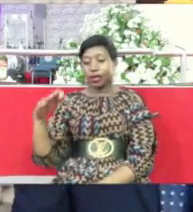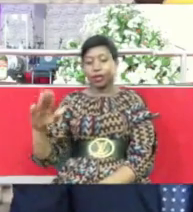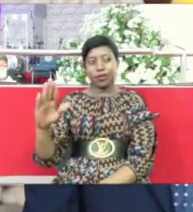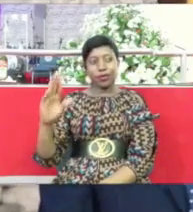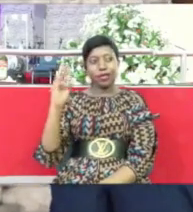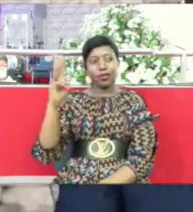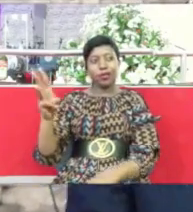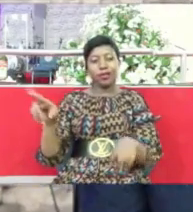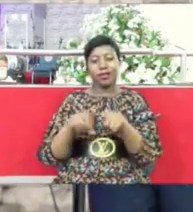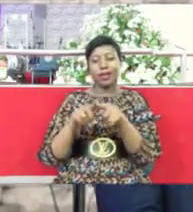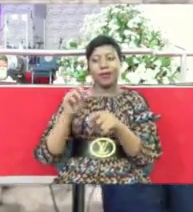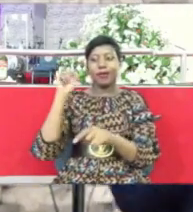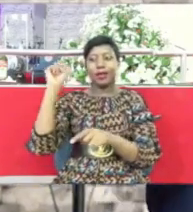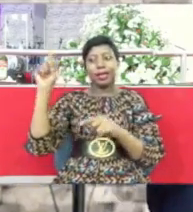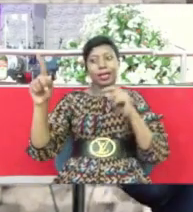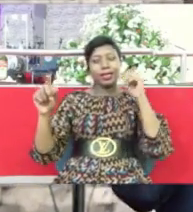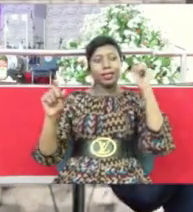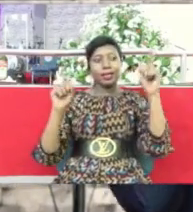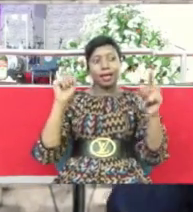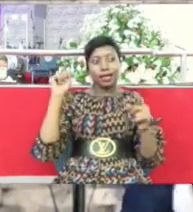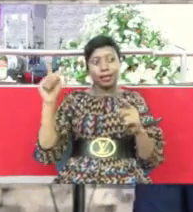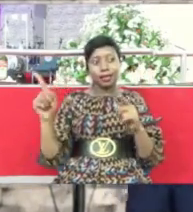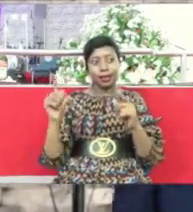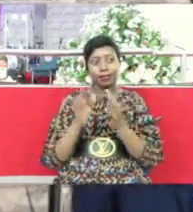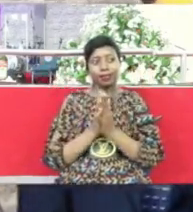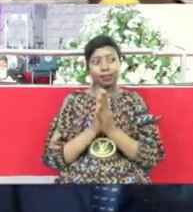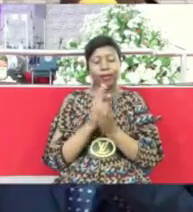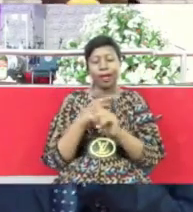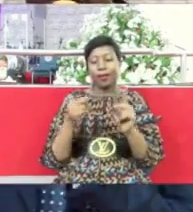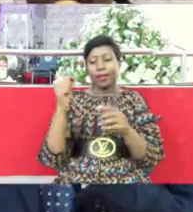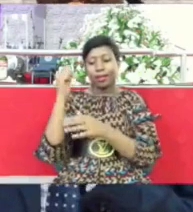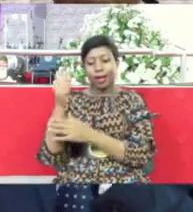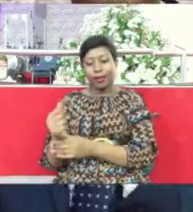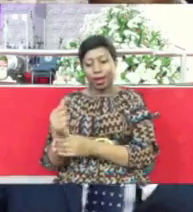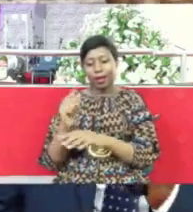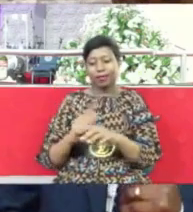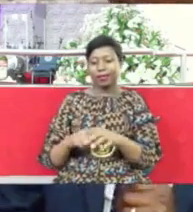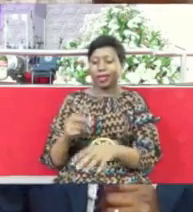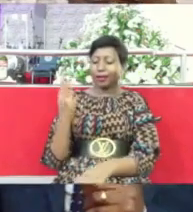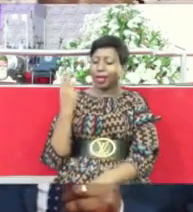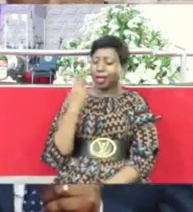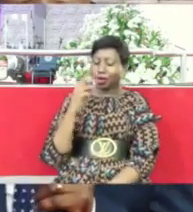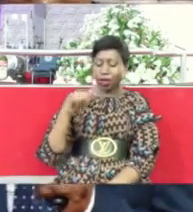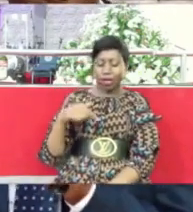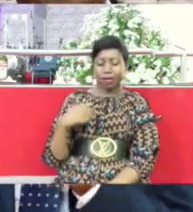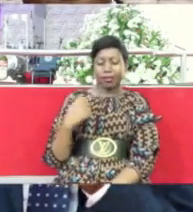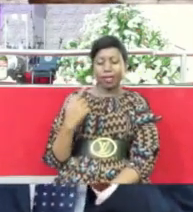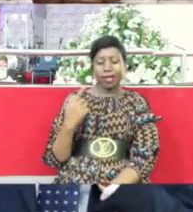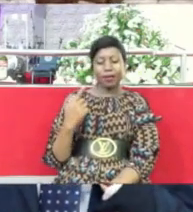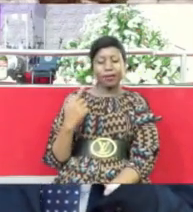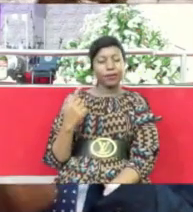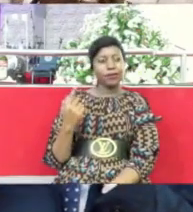the stars. Watoto wako watakuwa kama nyota. But Abraham, when he looks at himself, Ibrahim anapojiangalia, hata ana katoto